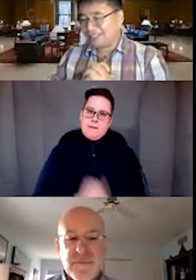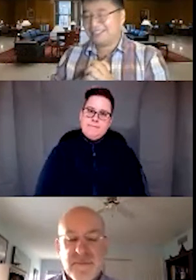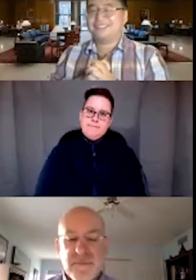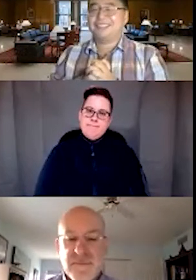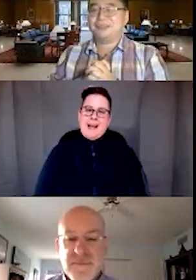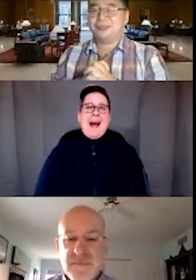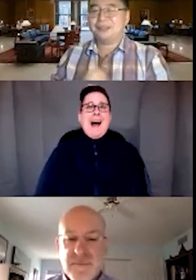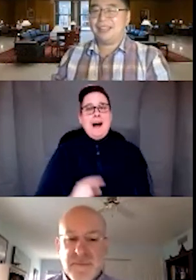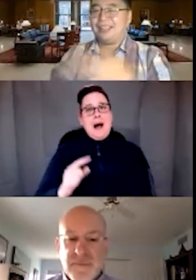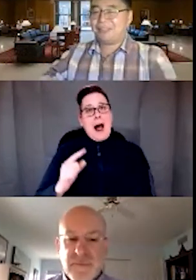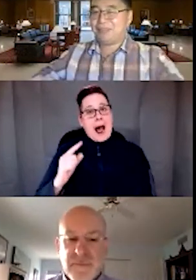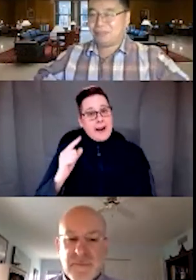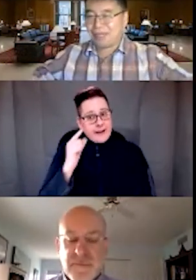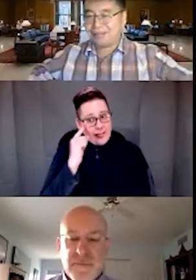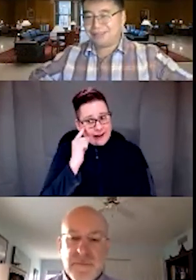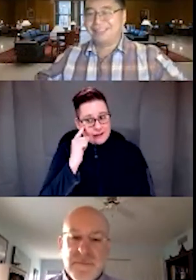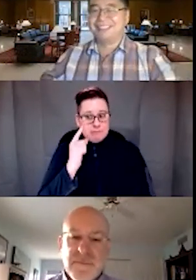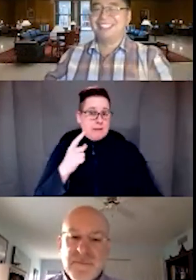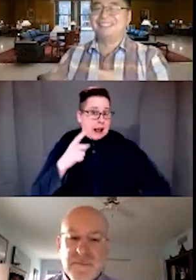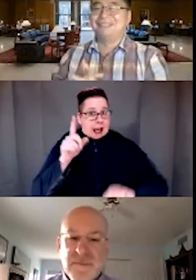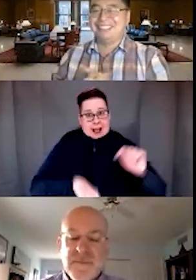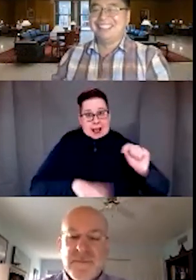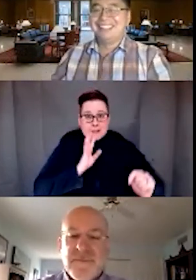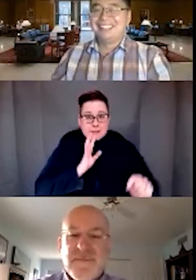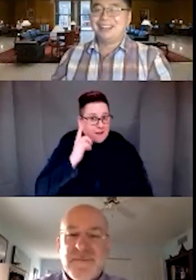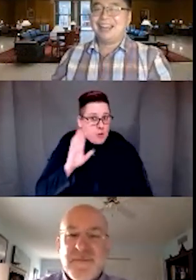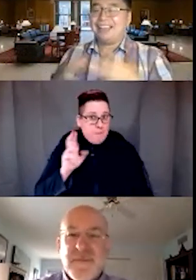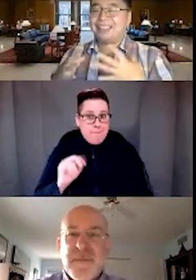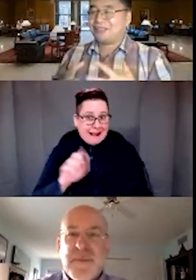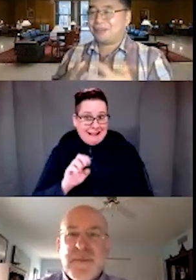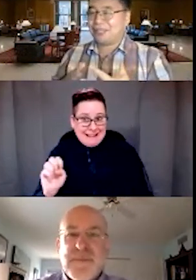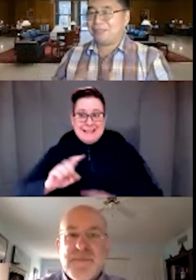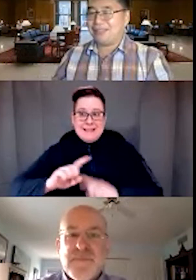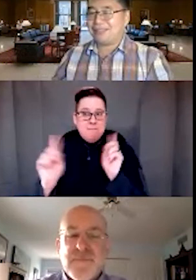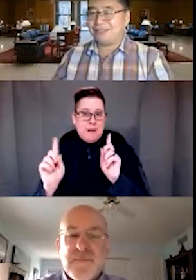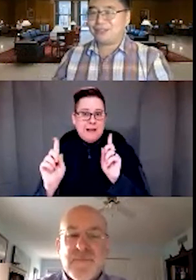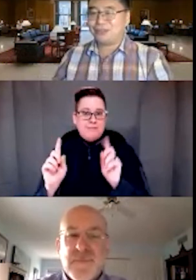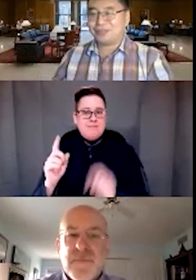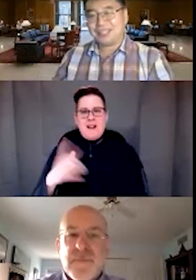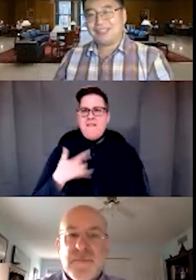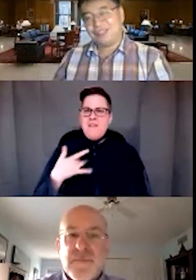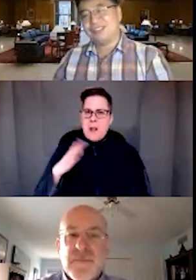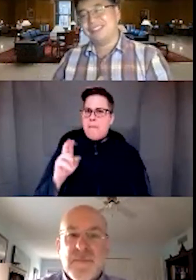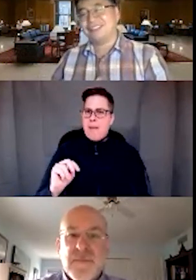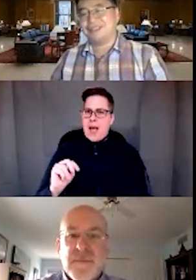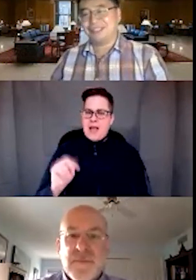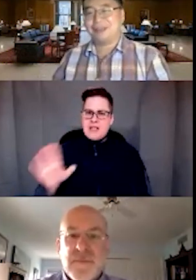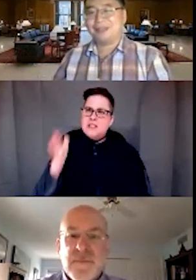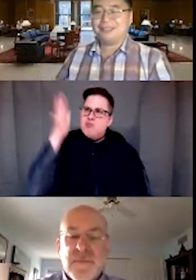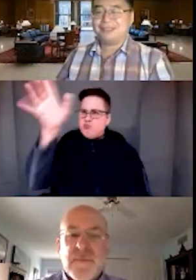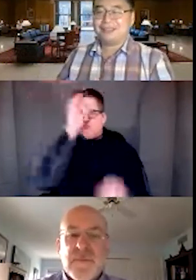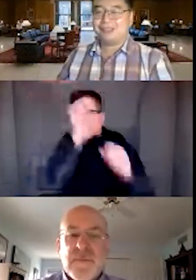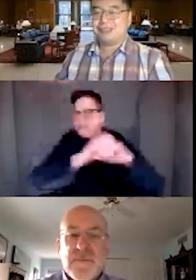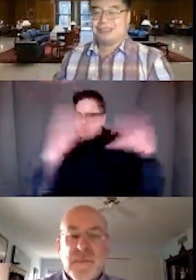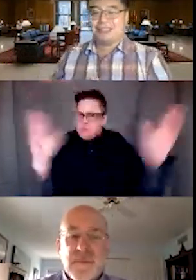think, you know, so I can't speak for Ben, but, you know, I think that's what that's Ben's eventual kind of vision is for the